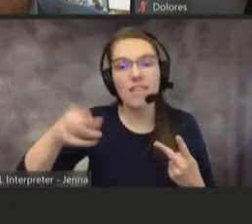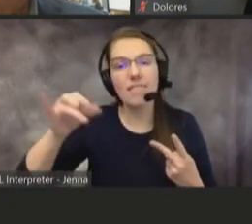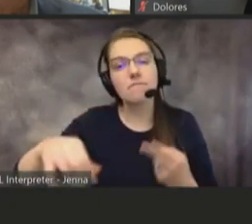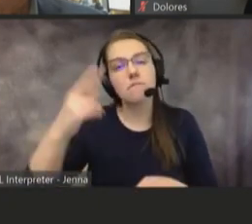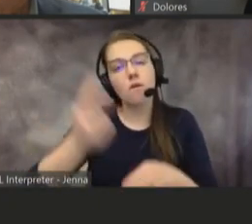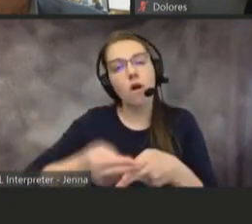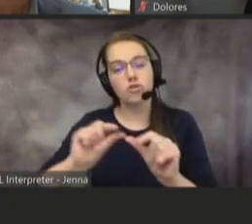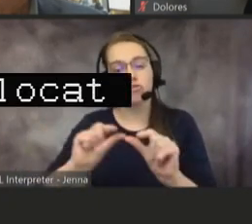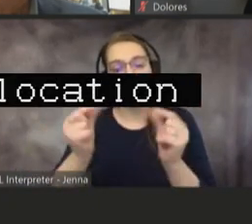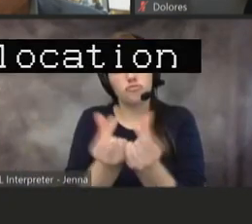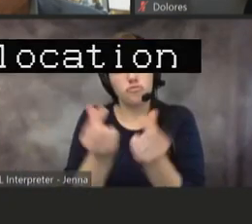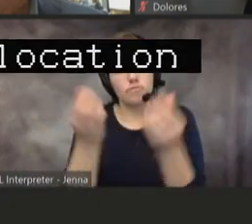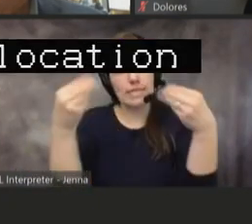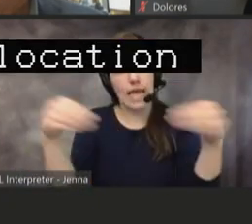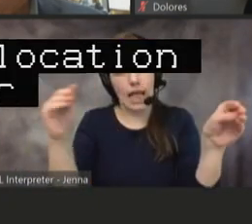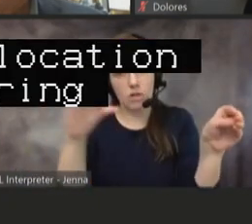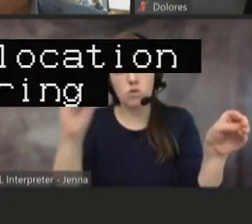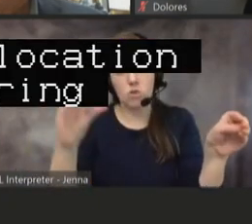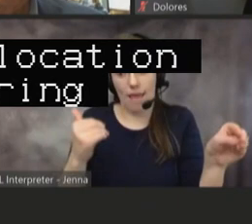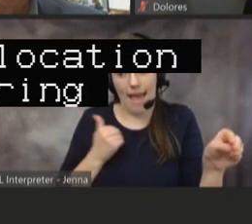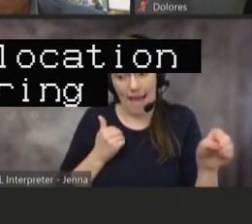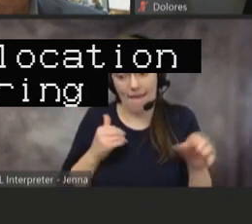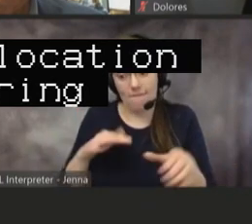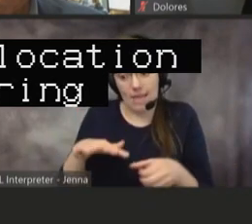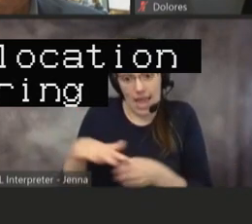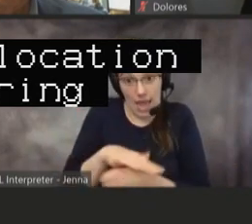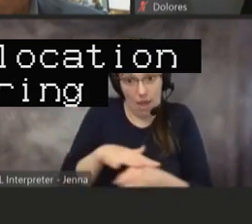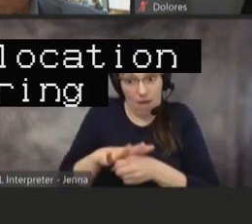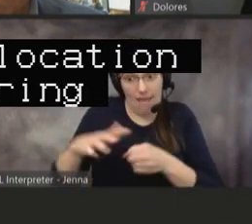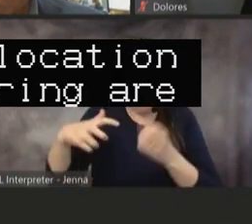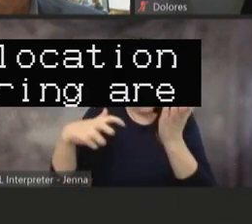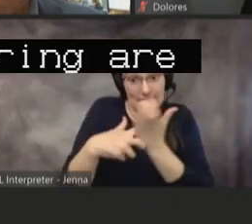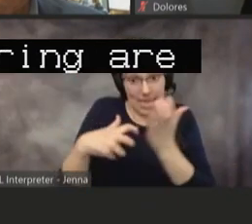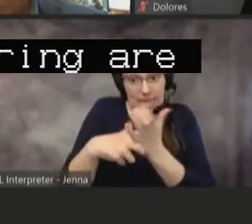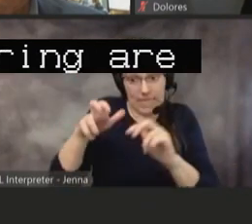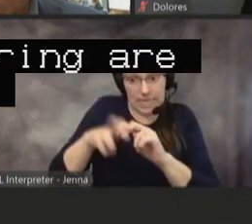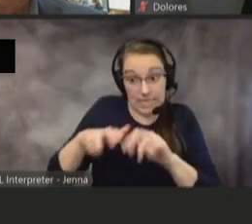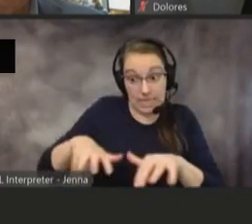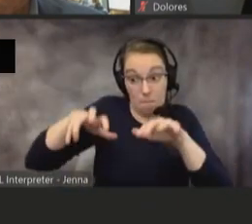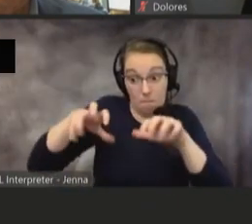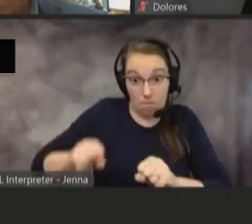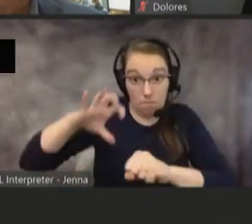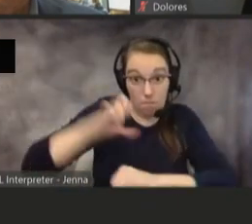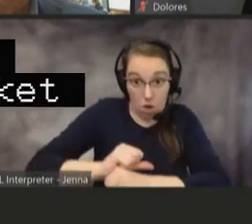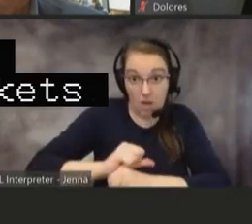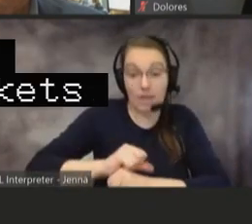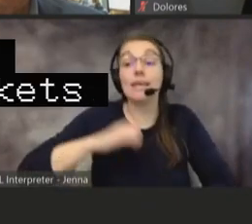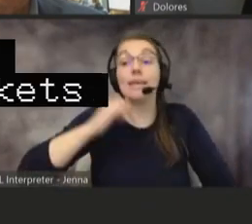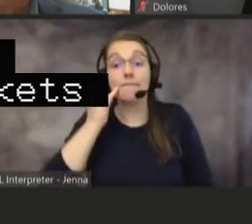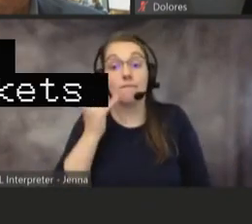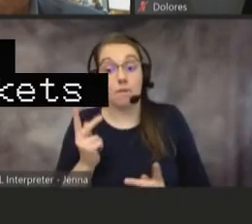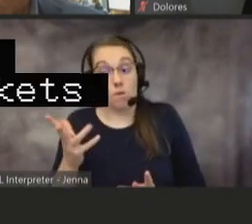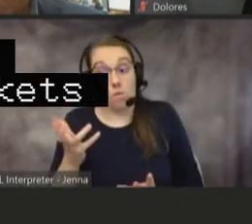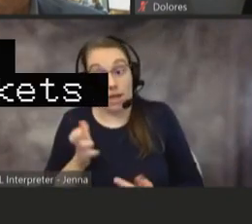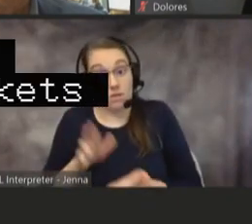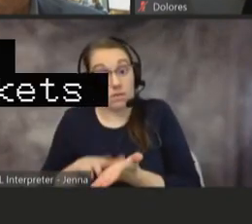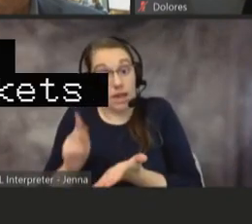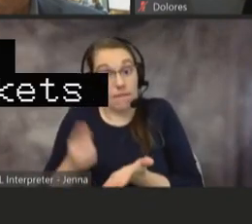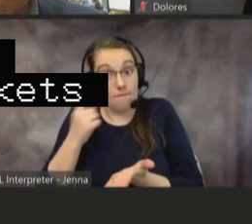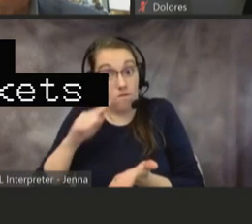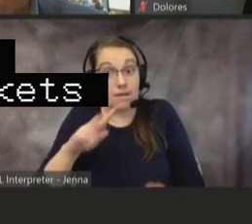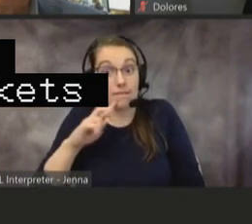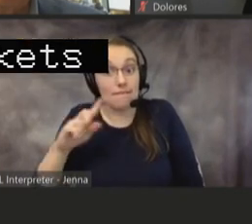there's a block of tickets that are reserved, and then people who want to participate in that particular event are in that block of